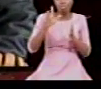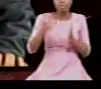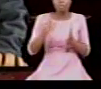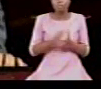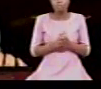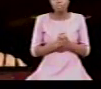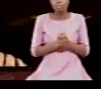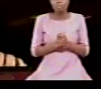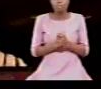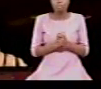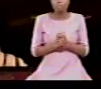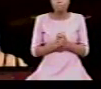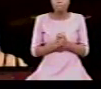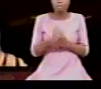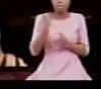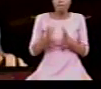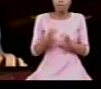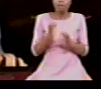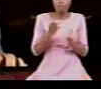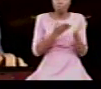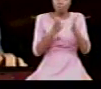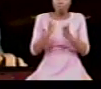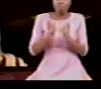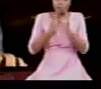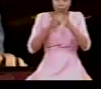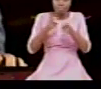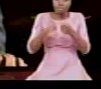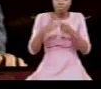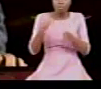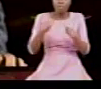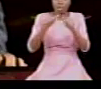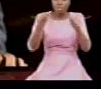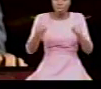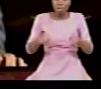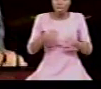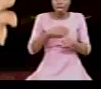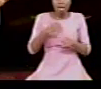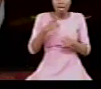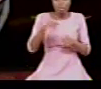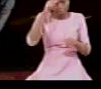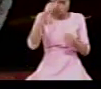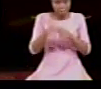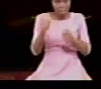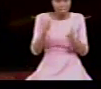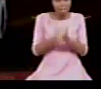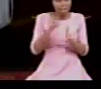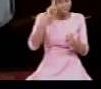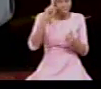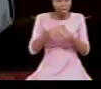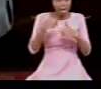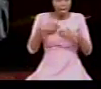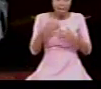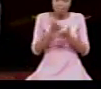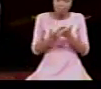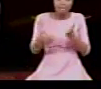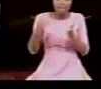23. Therefore, if thou bring thy gift to the altar, and there rememberest that thy brother had aught against